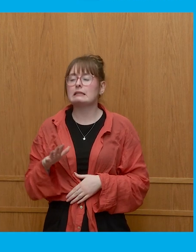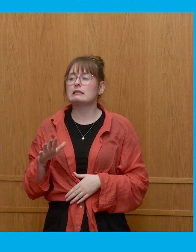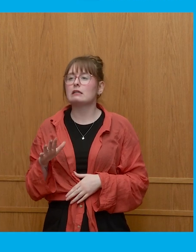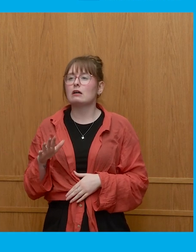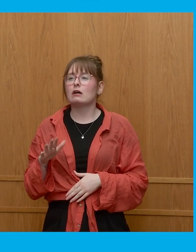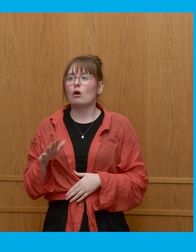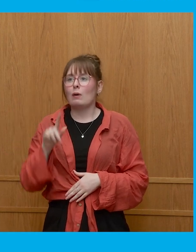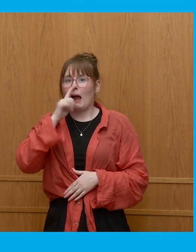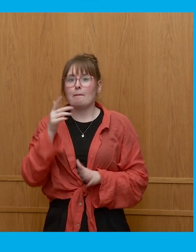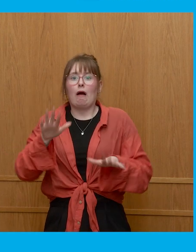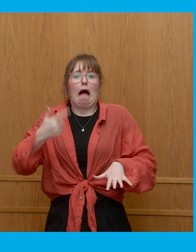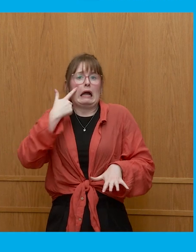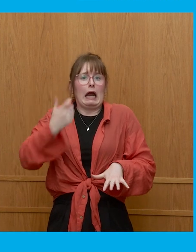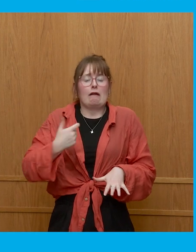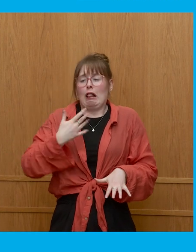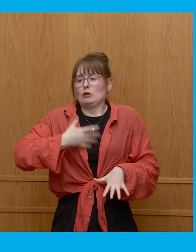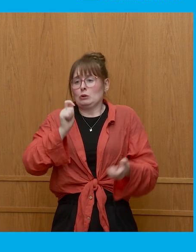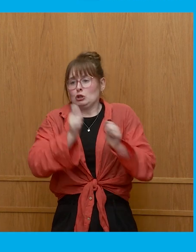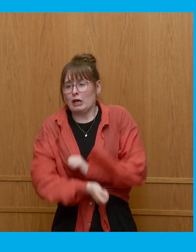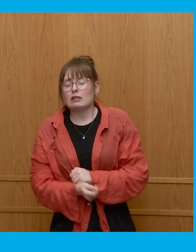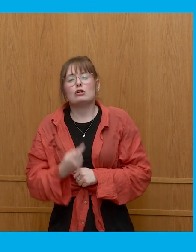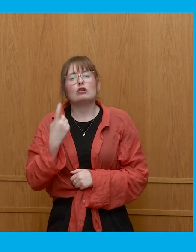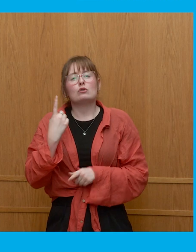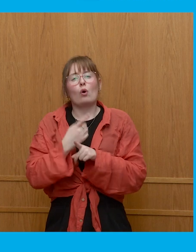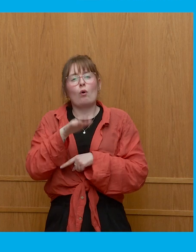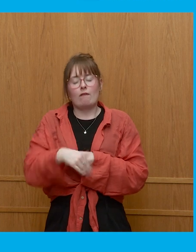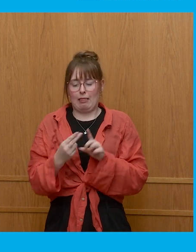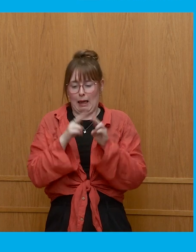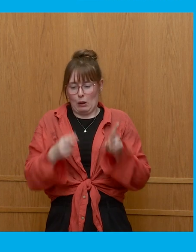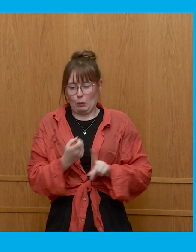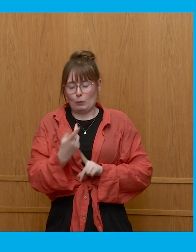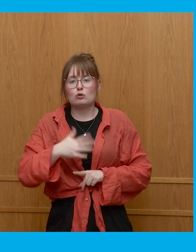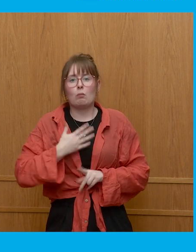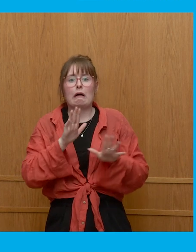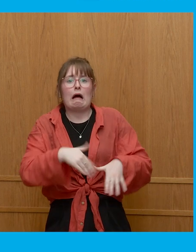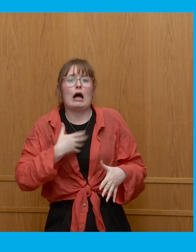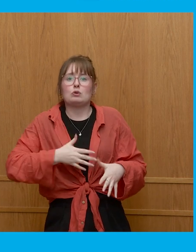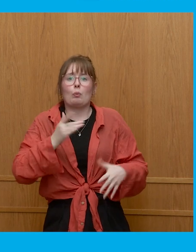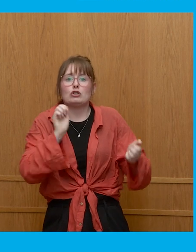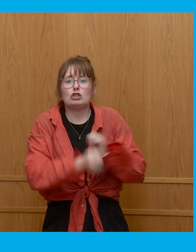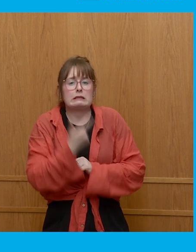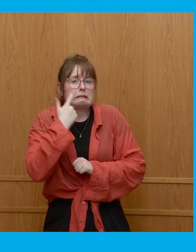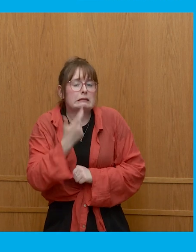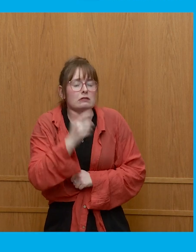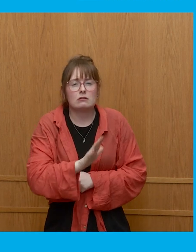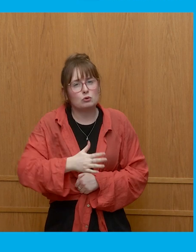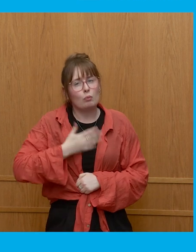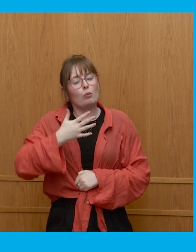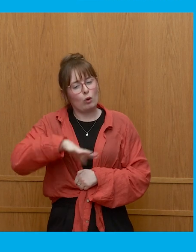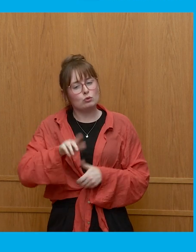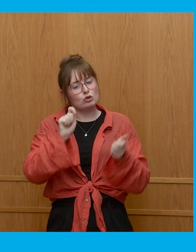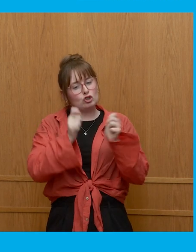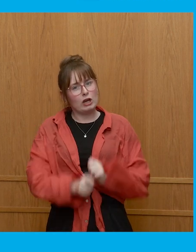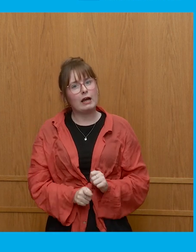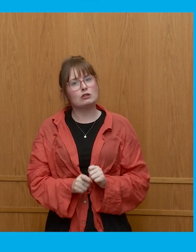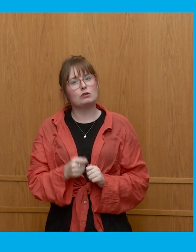too precious. You were talking about Queensberry House, you know, the idea that one is too precious in conservation rather than uplifting for the